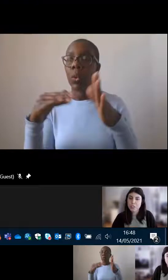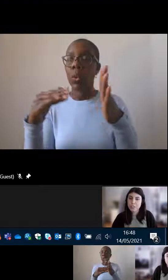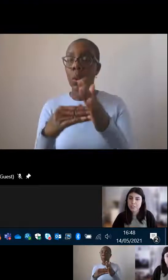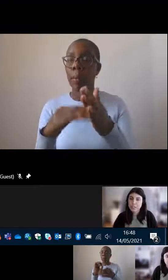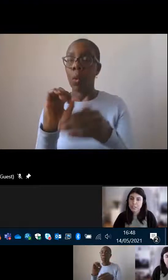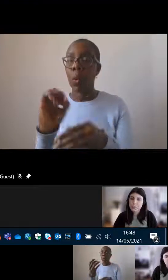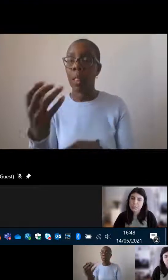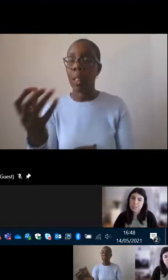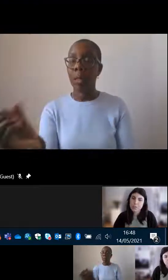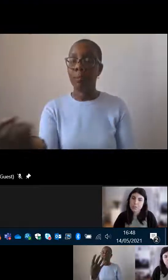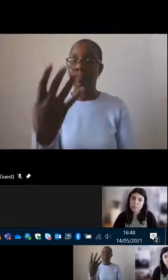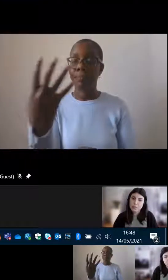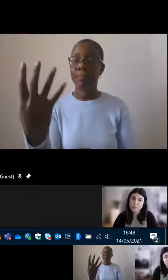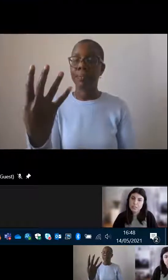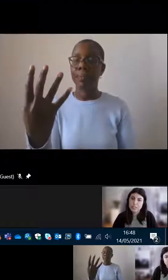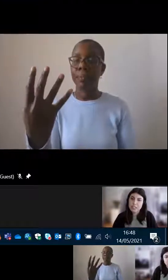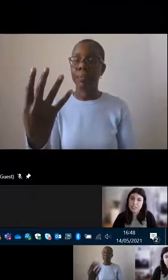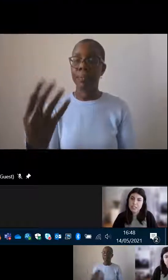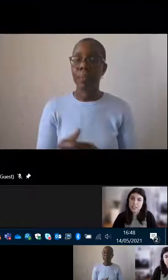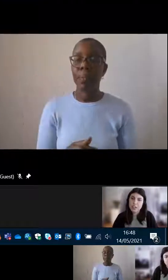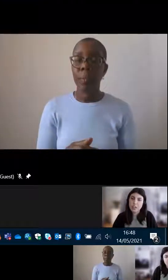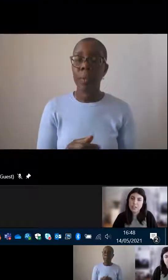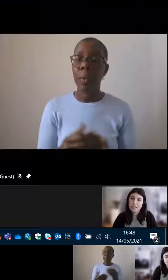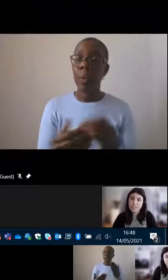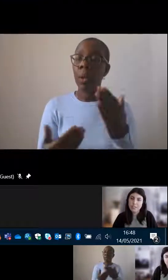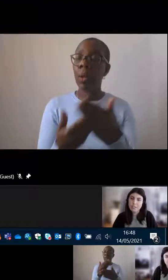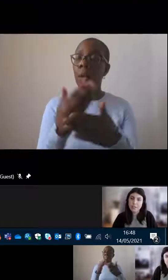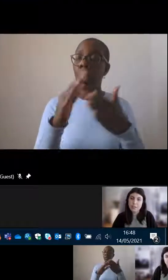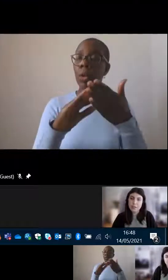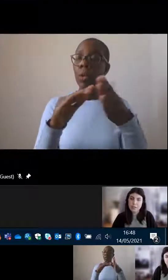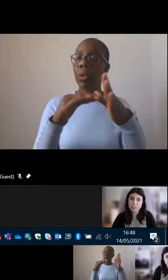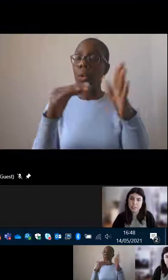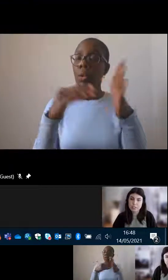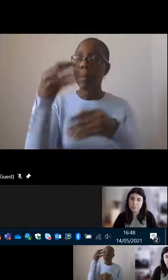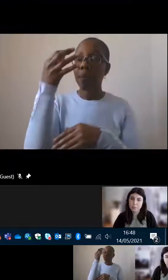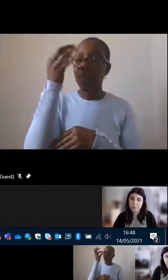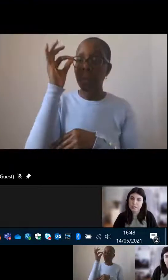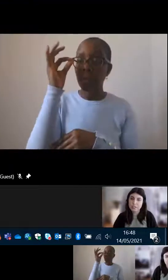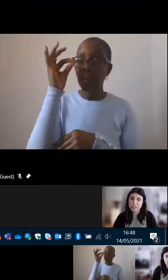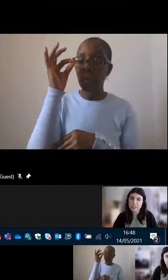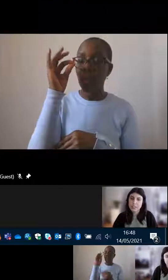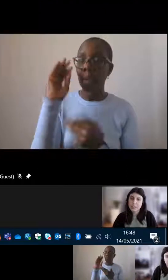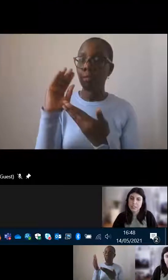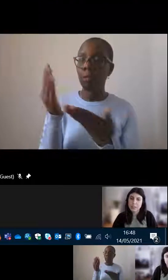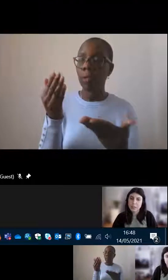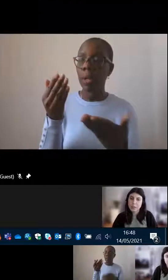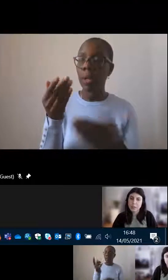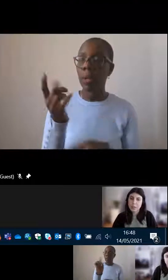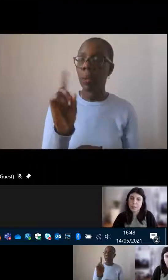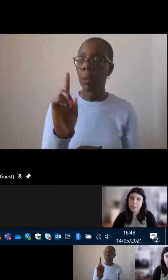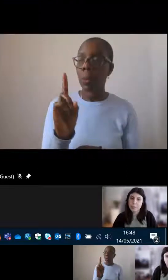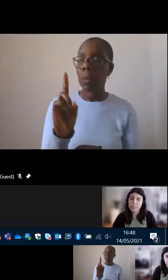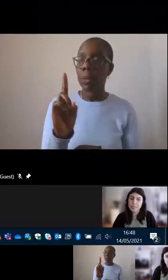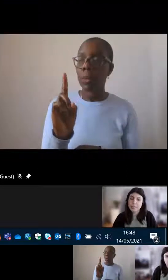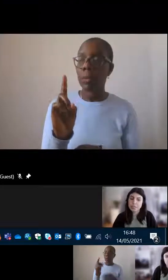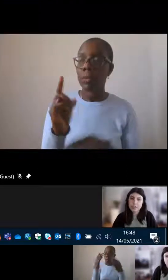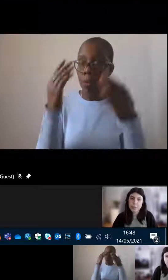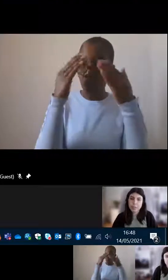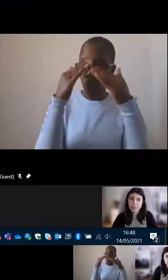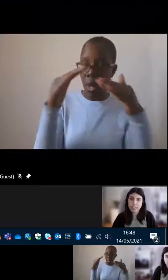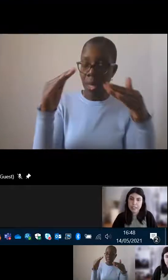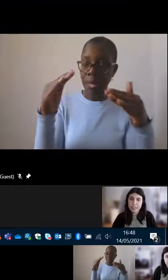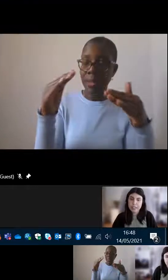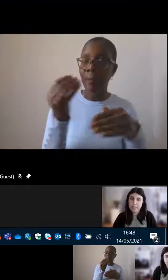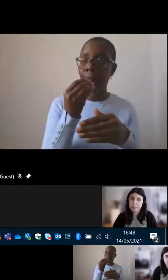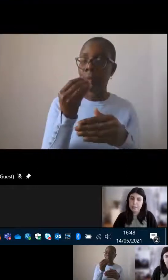We've also provided, Newham Council have also provided holiday food vouchers as well. Now, you might need to just